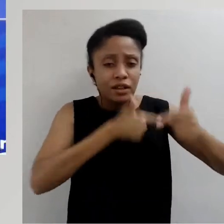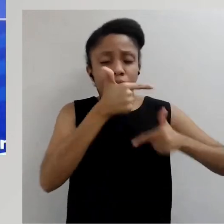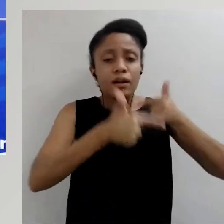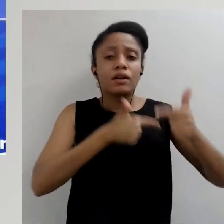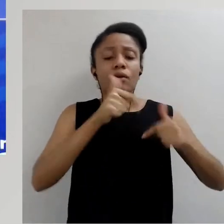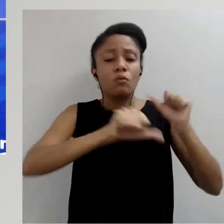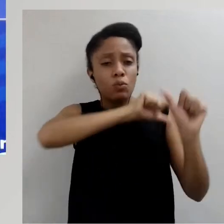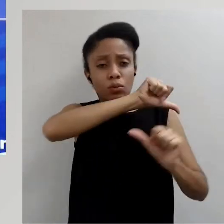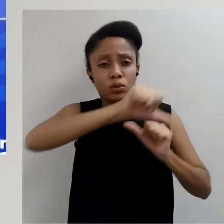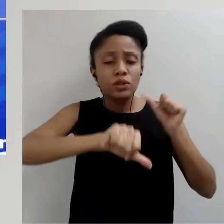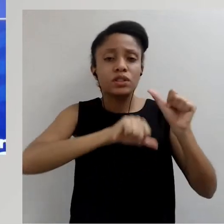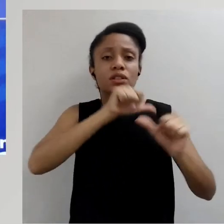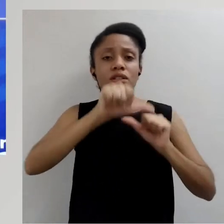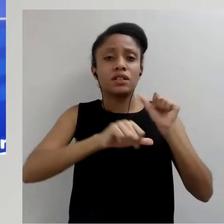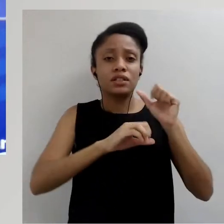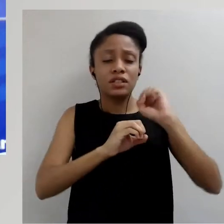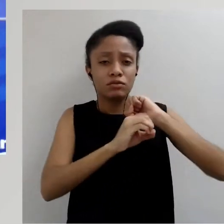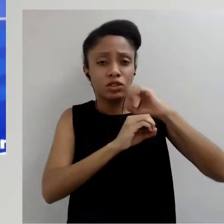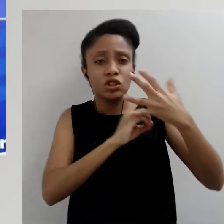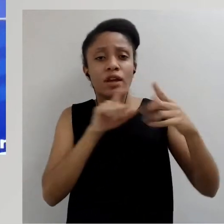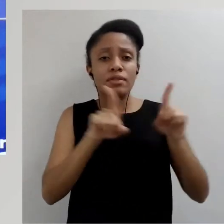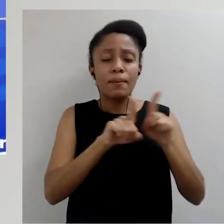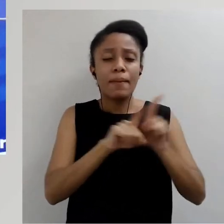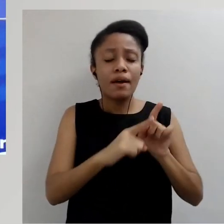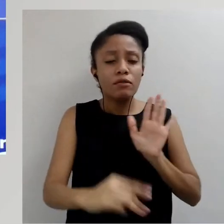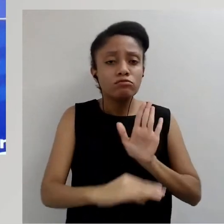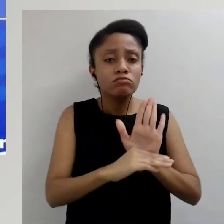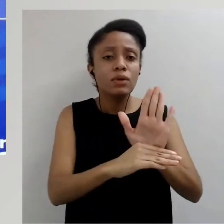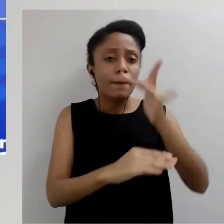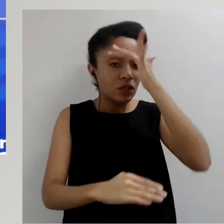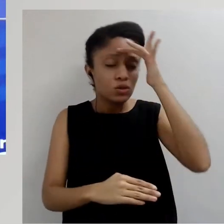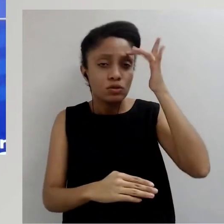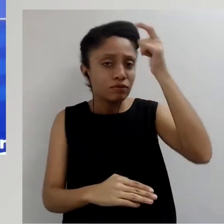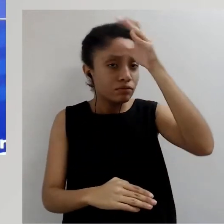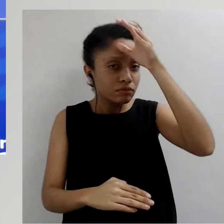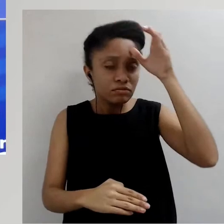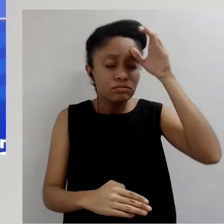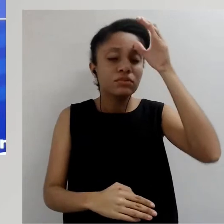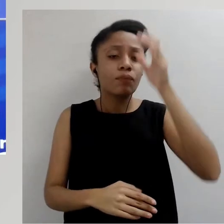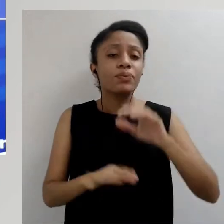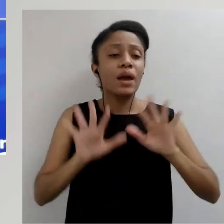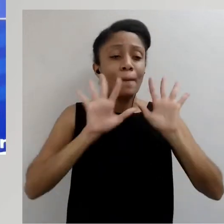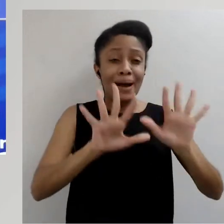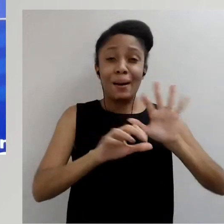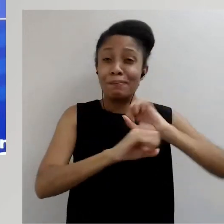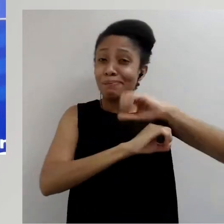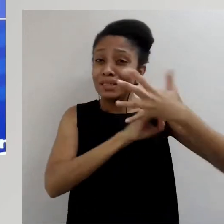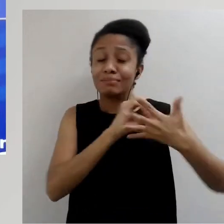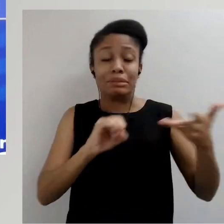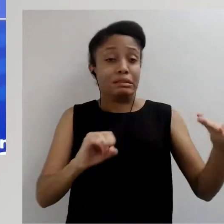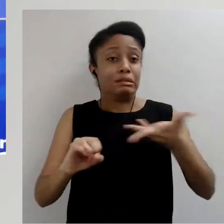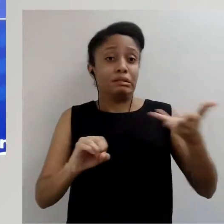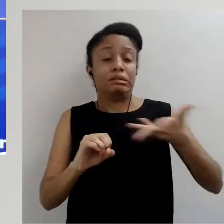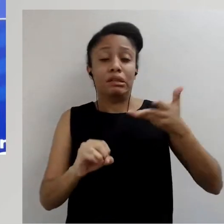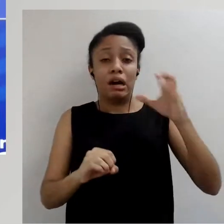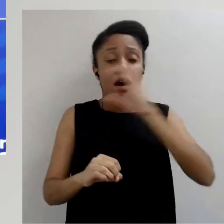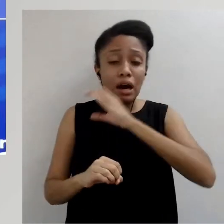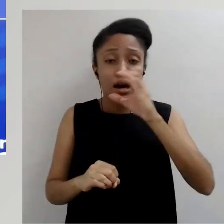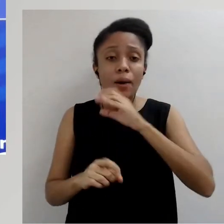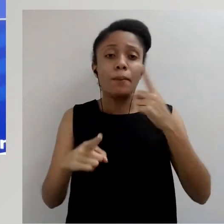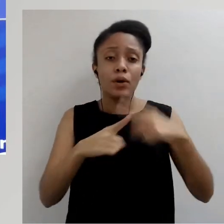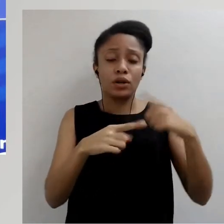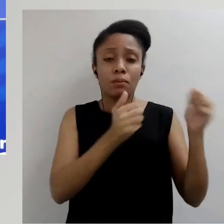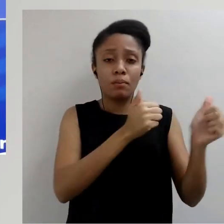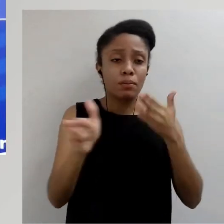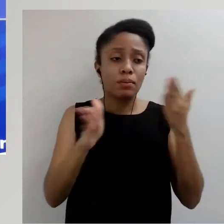lot in this digital transformation in the way we deal with clients. But with the pandemic, we speeded